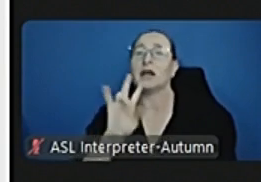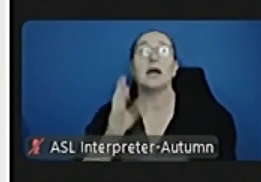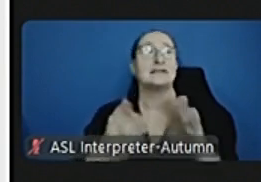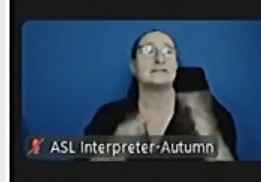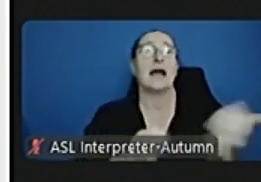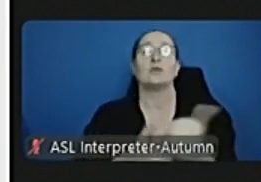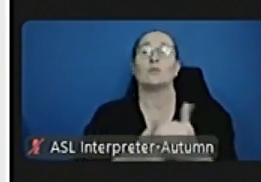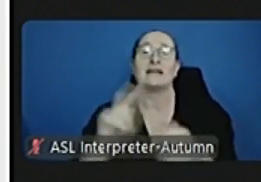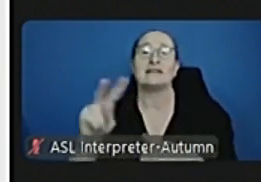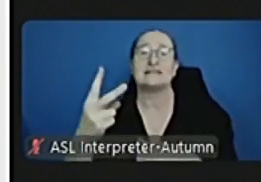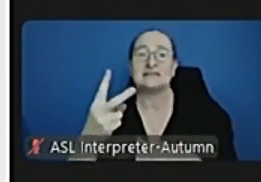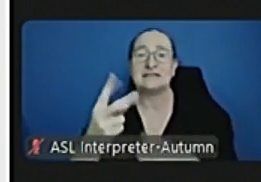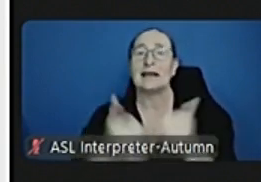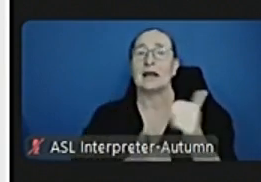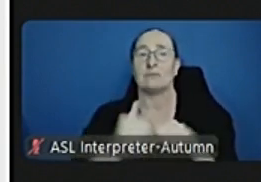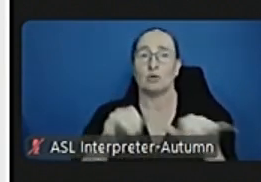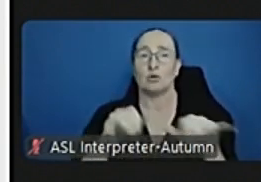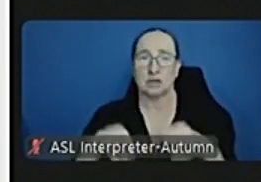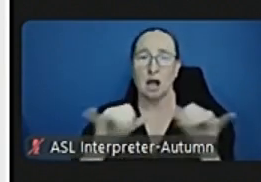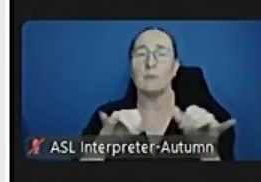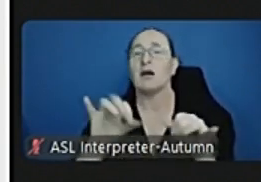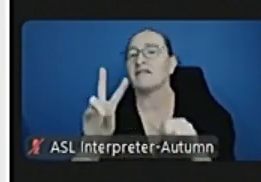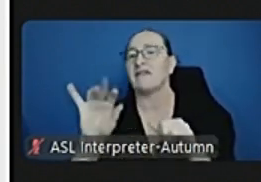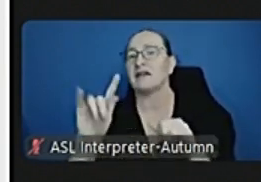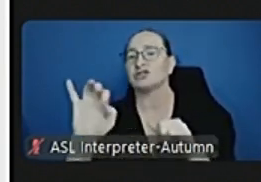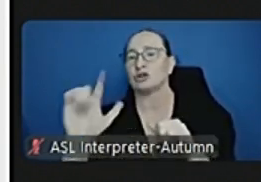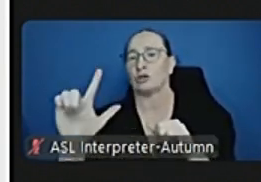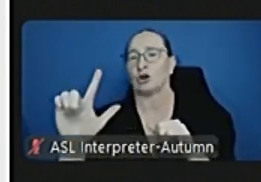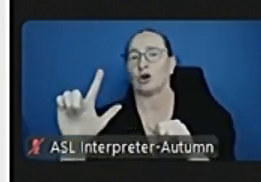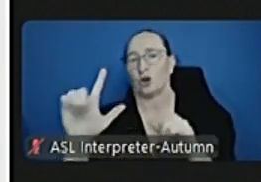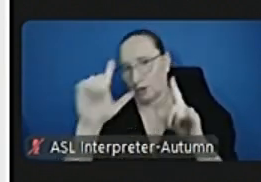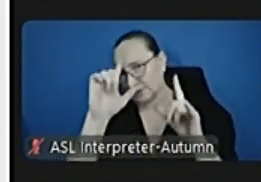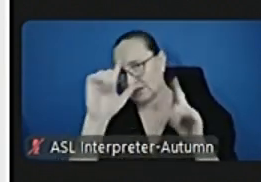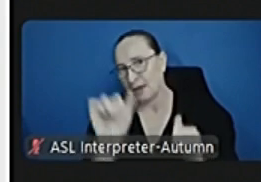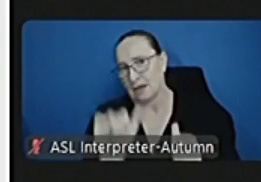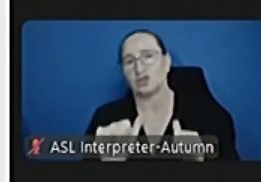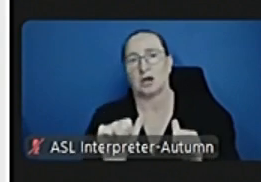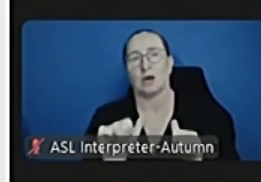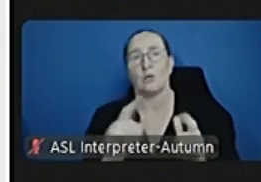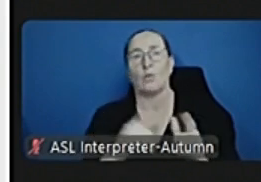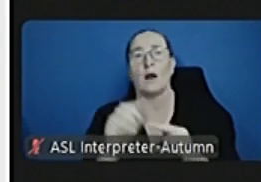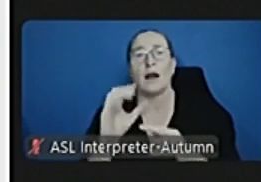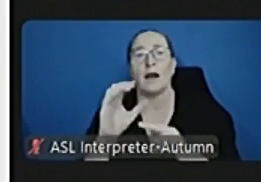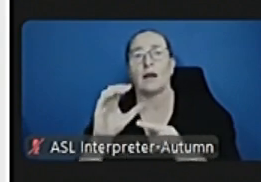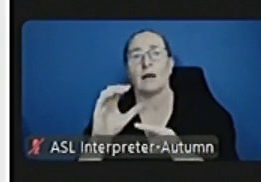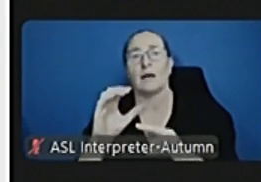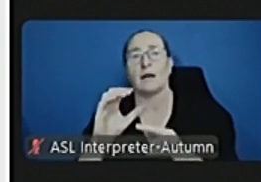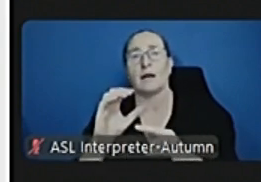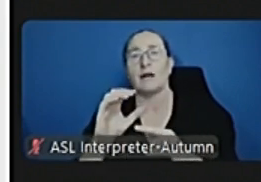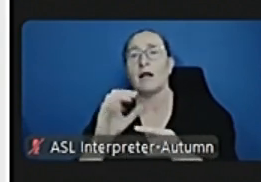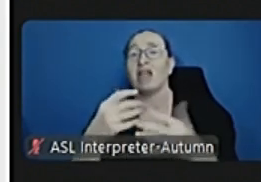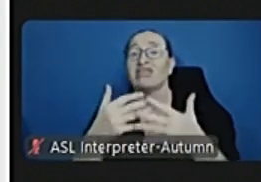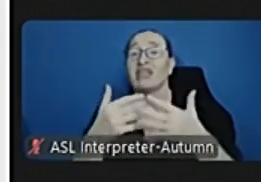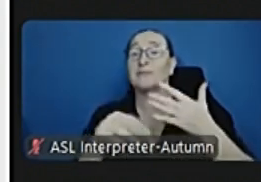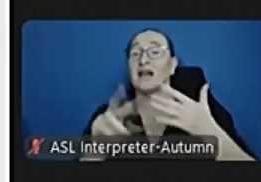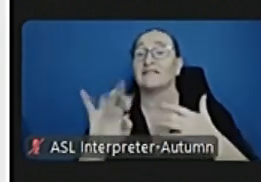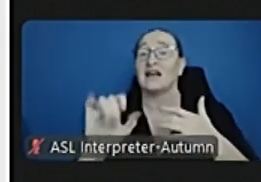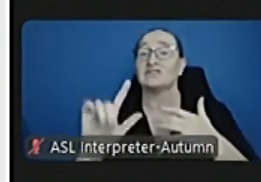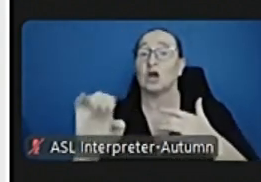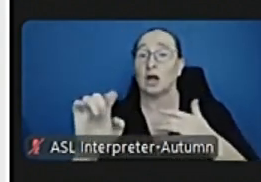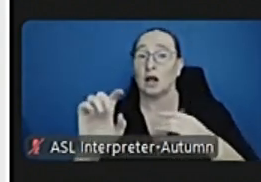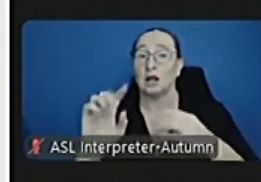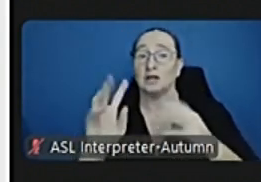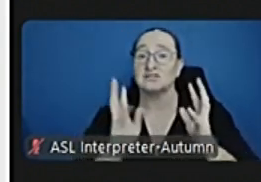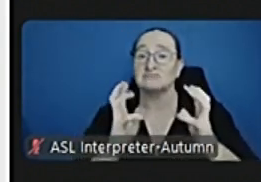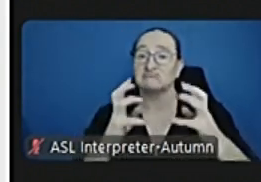common was vascular dementia, where the cells or where the blood vessels in the brain, and we see them